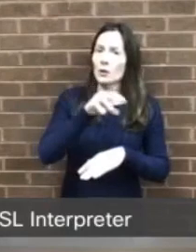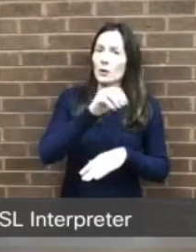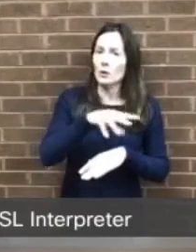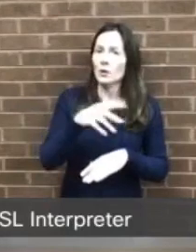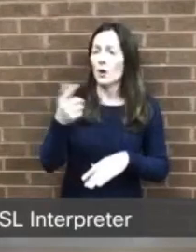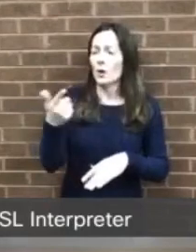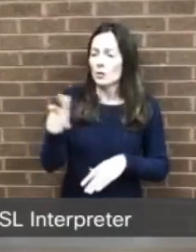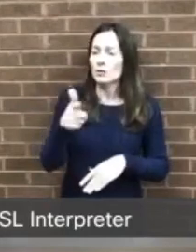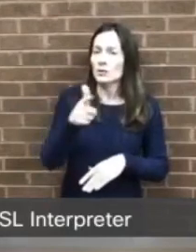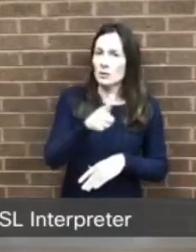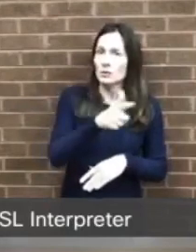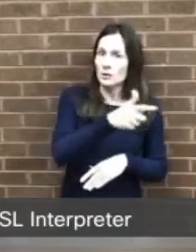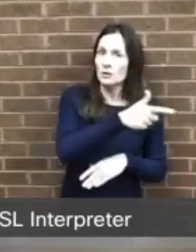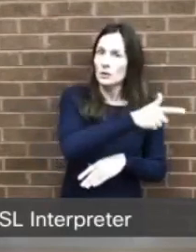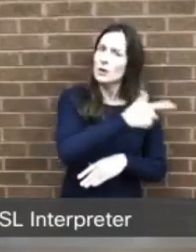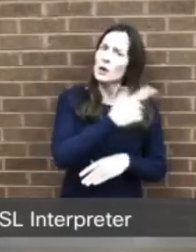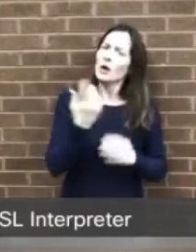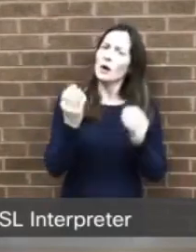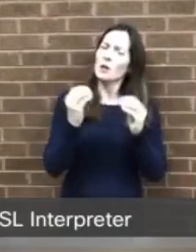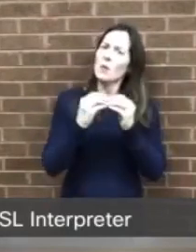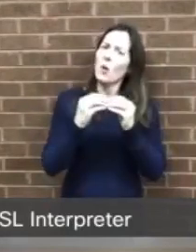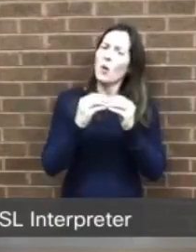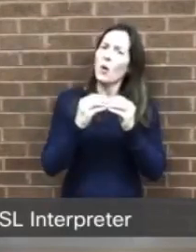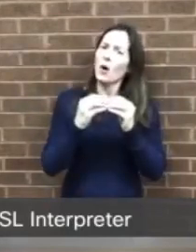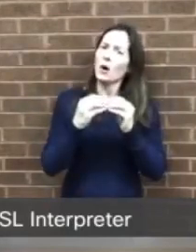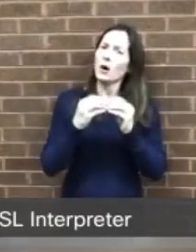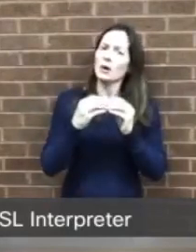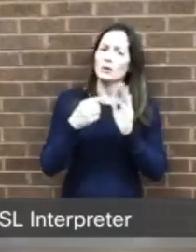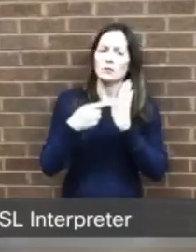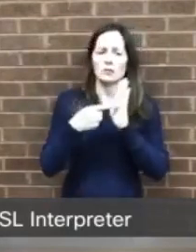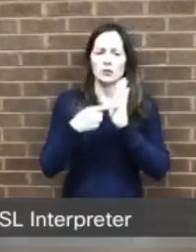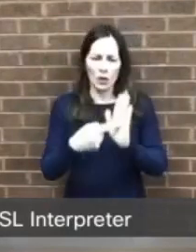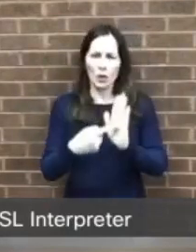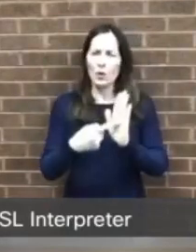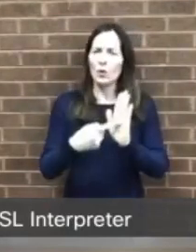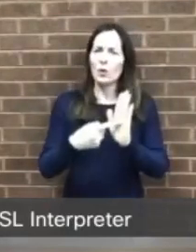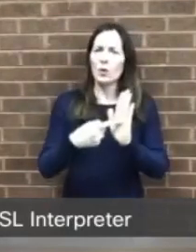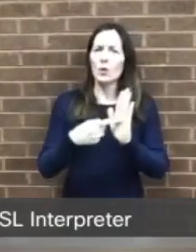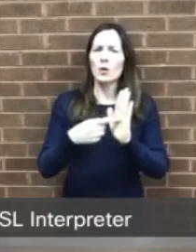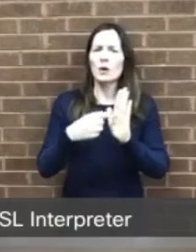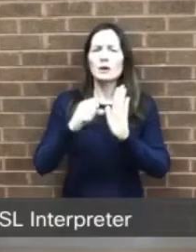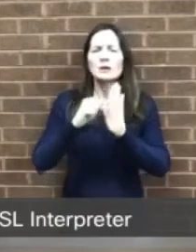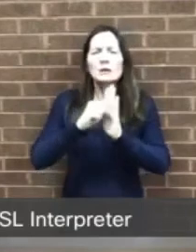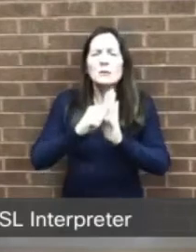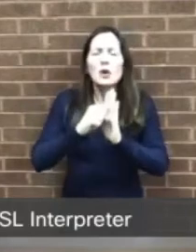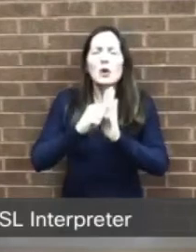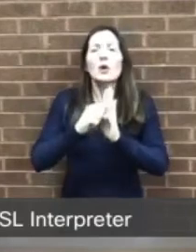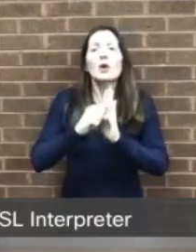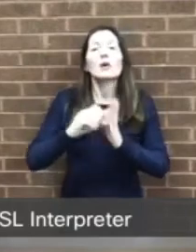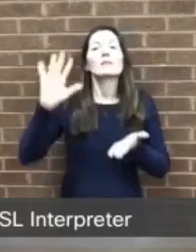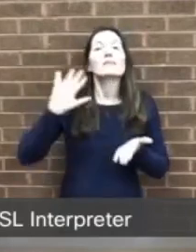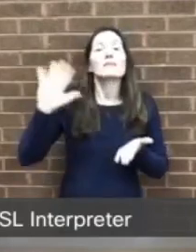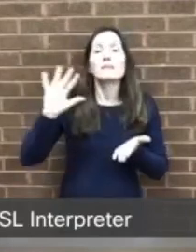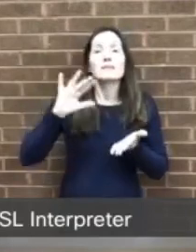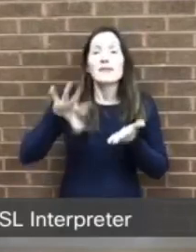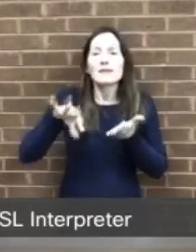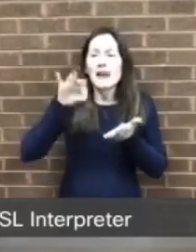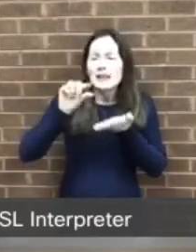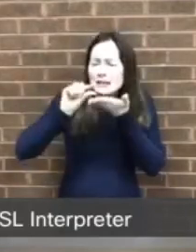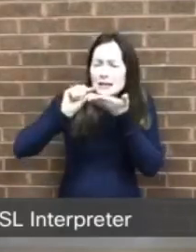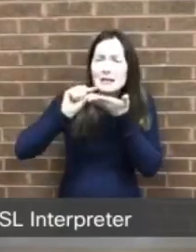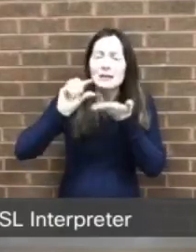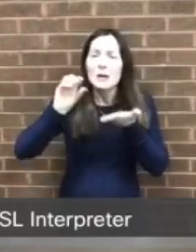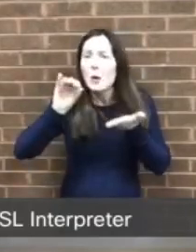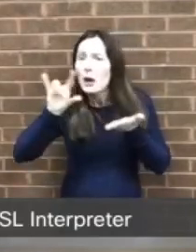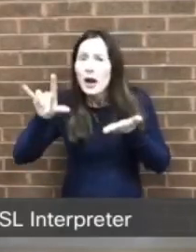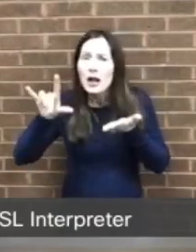little vial of oil that they found, which was full when they found it and first lit it, and then got a little bit smaller each night, but lasted for